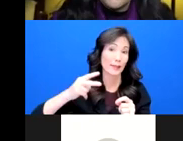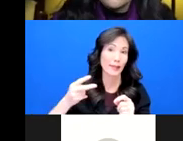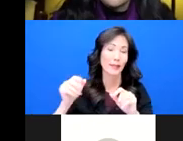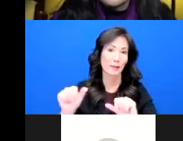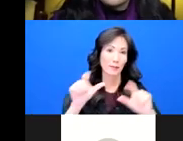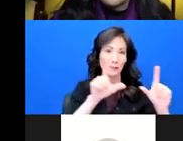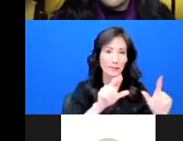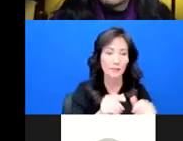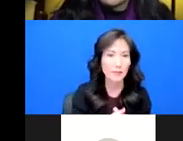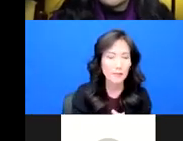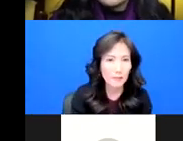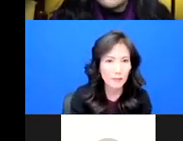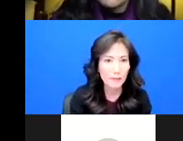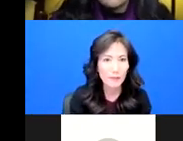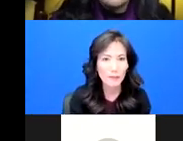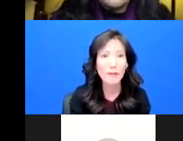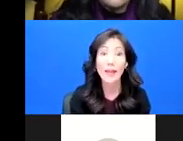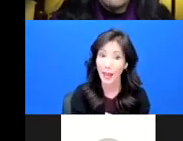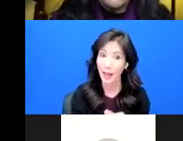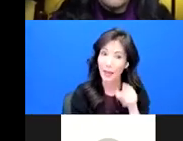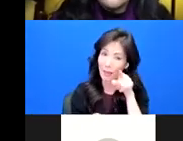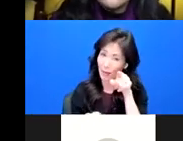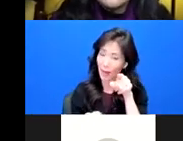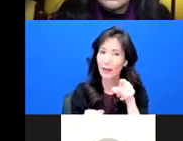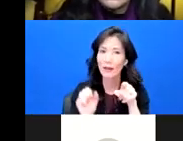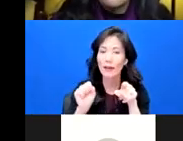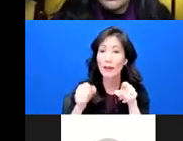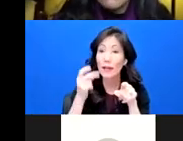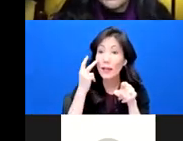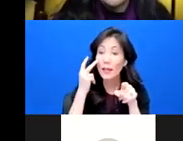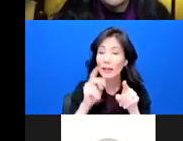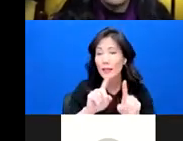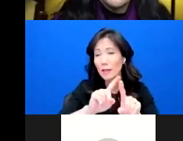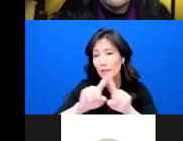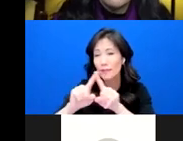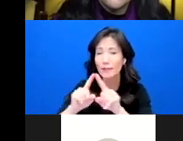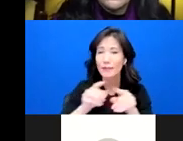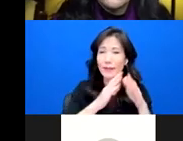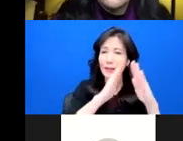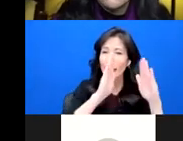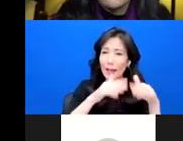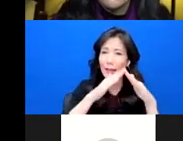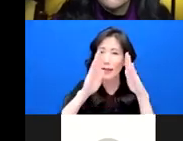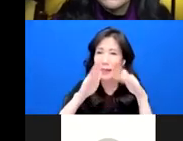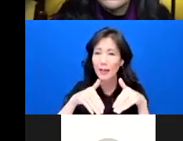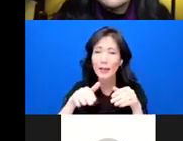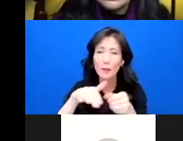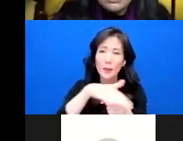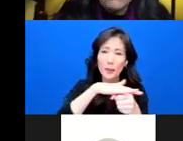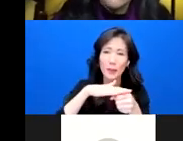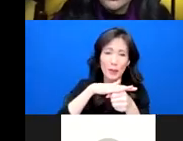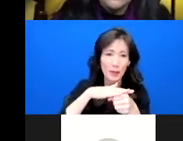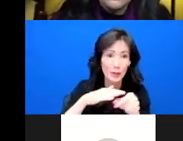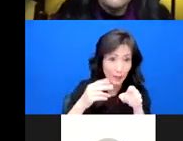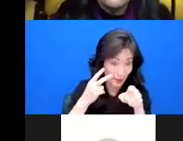We also have an overlay with neighborhoods. And if we go to the next slide, we'll have that zoomed in version so that folks can see that